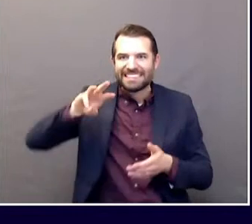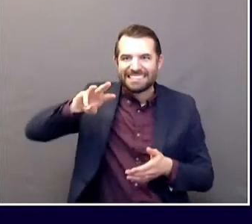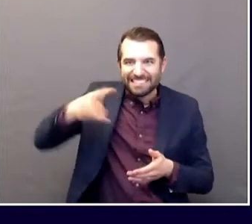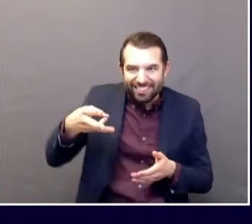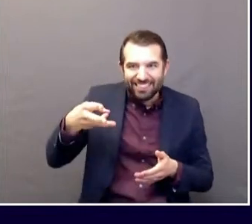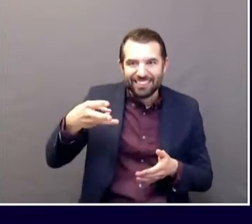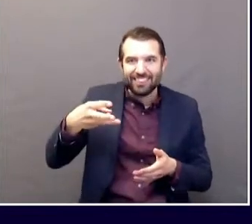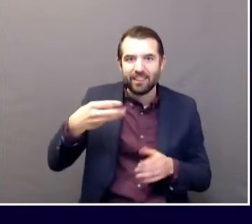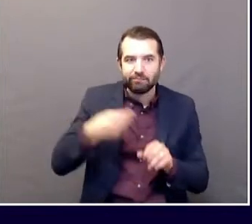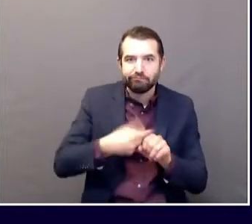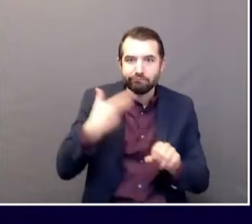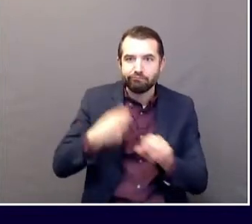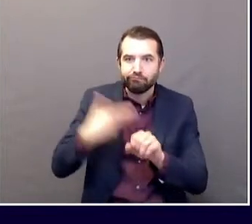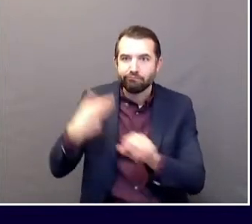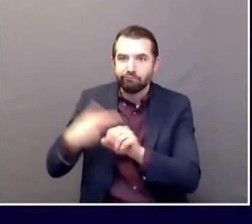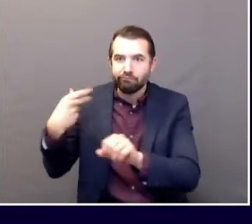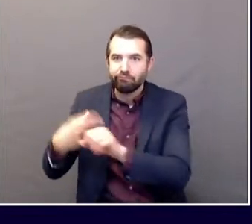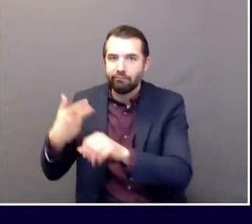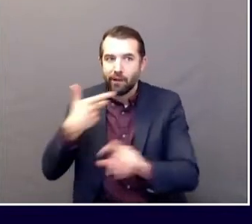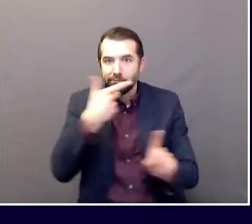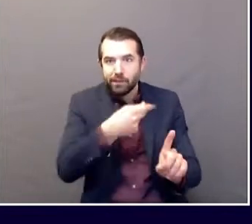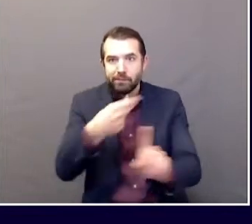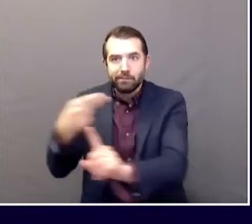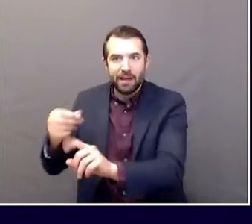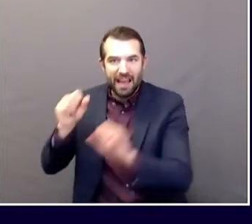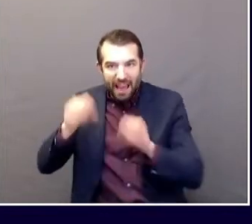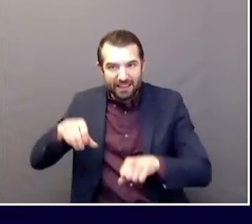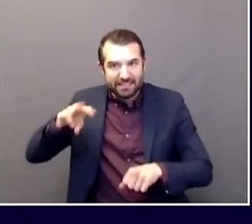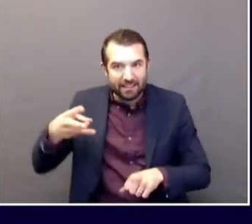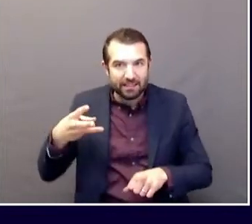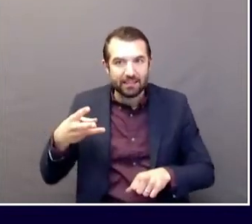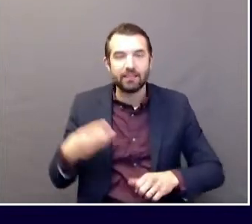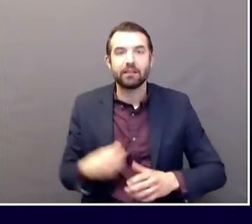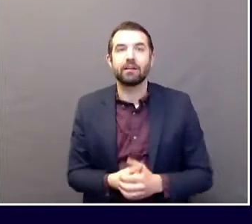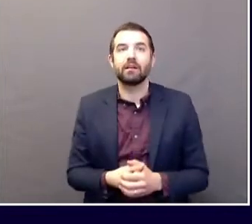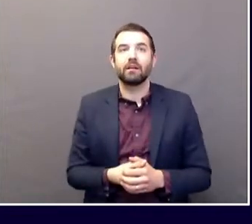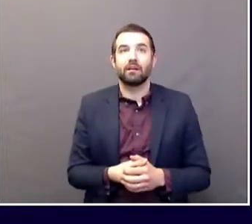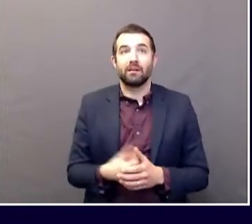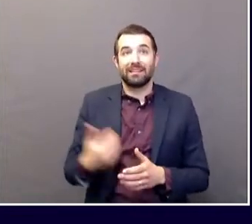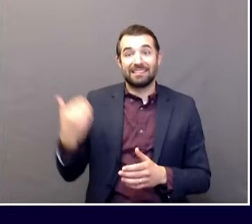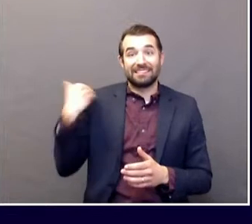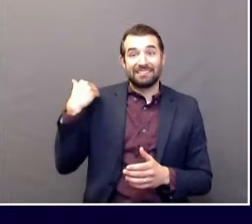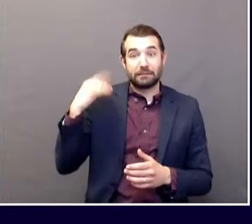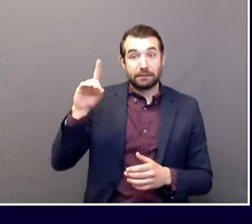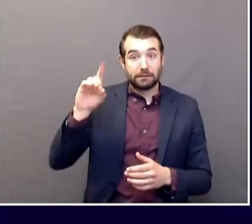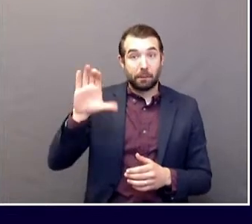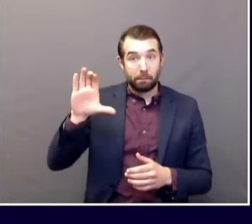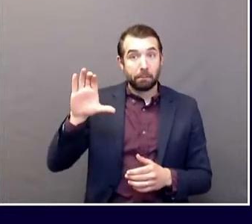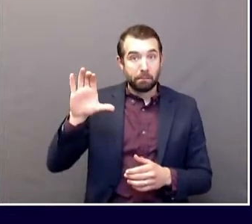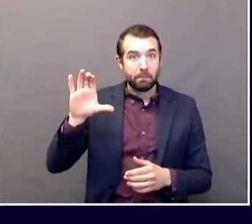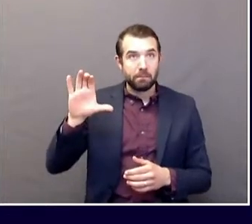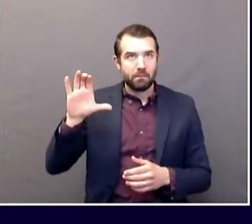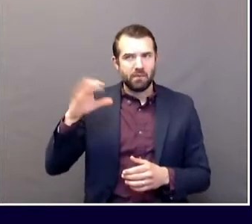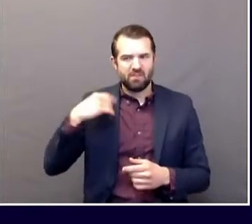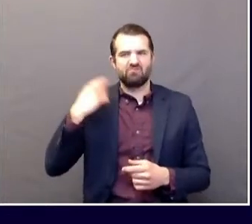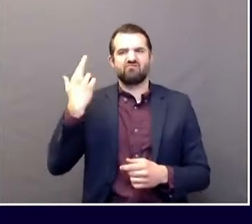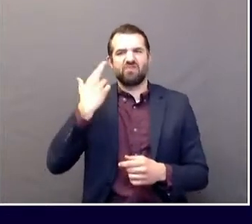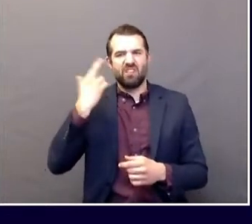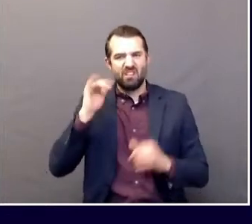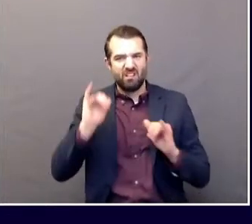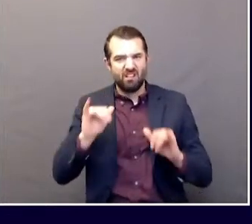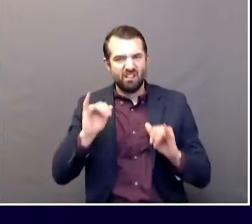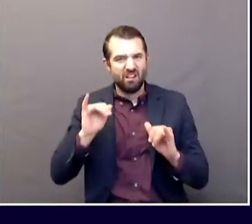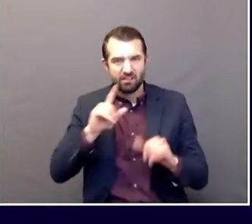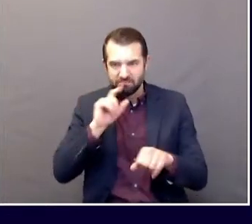that each vial of the Pfizer vaccine contained a 6th dose. Each vial was supposed to have